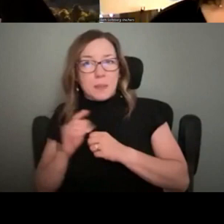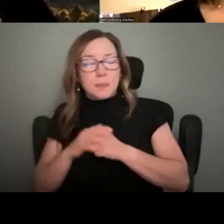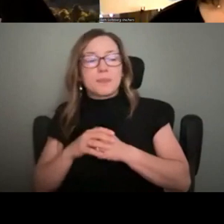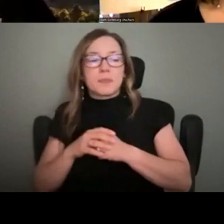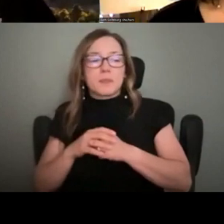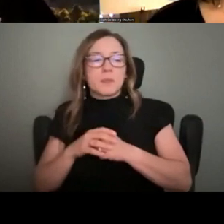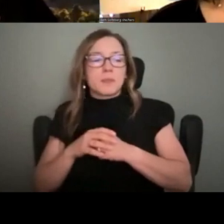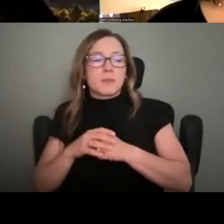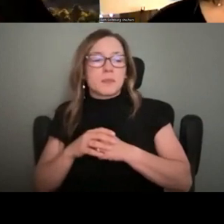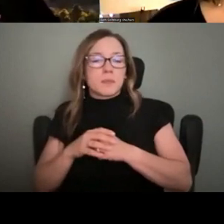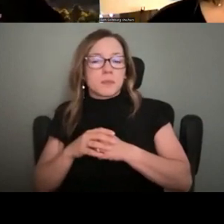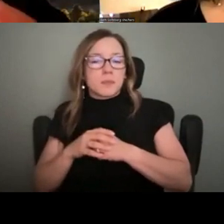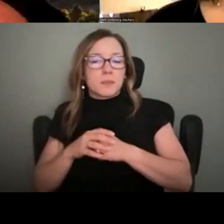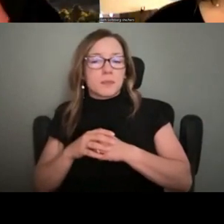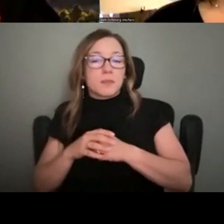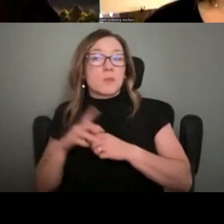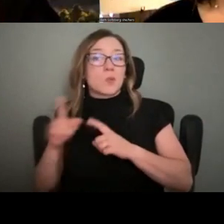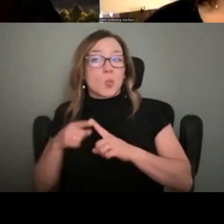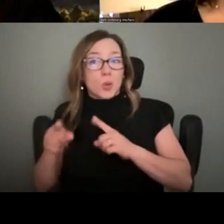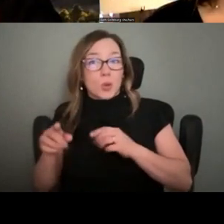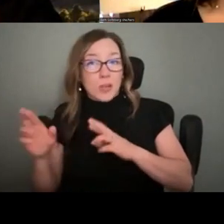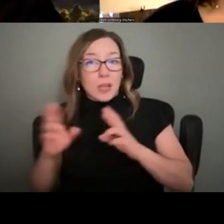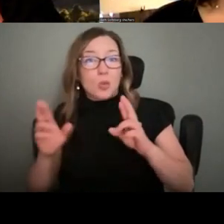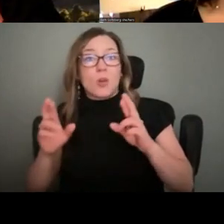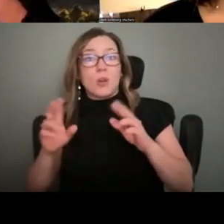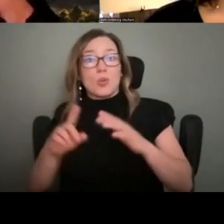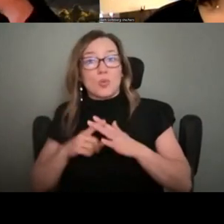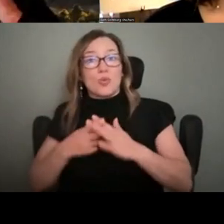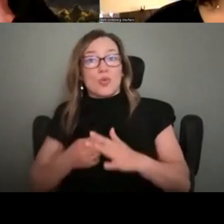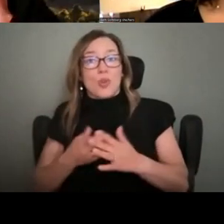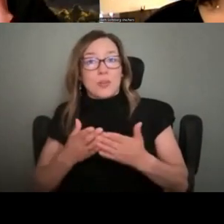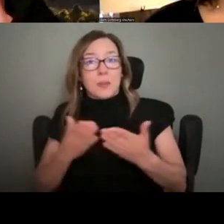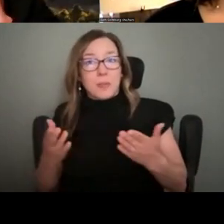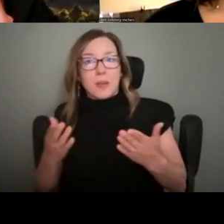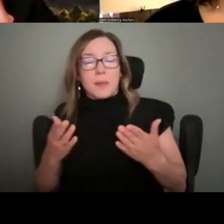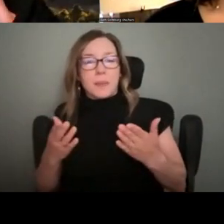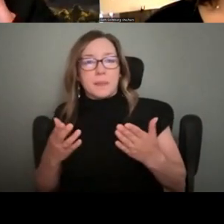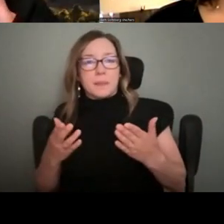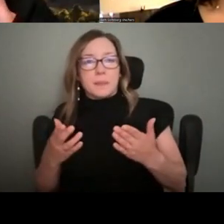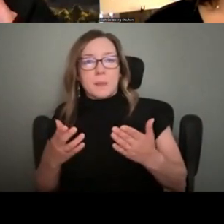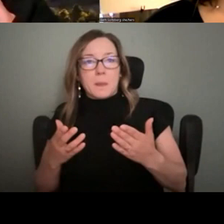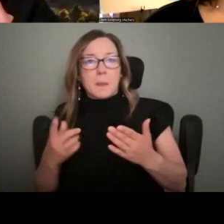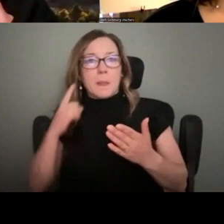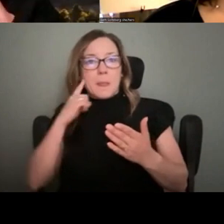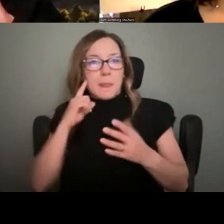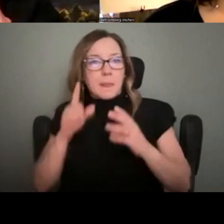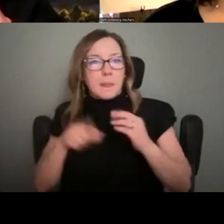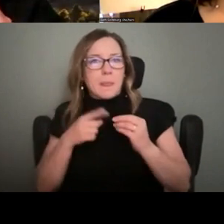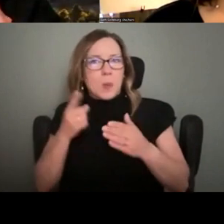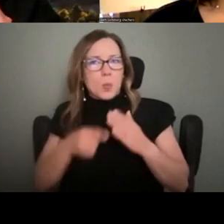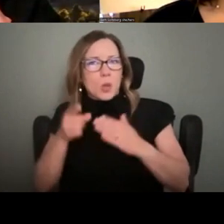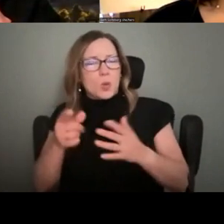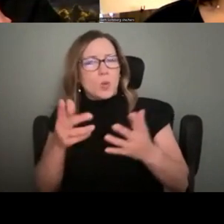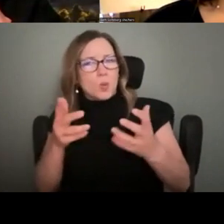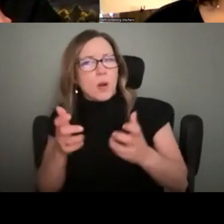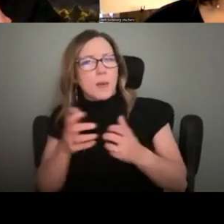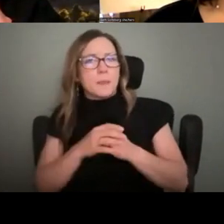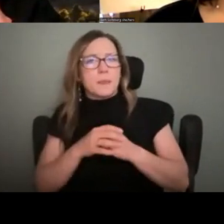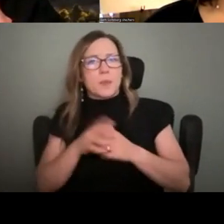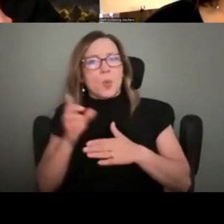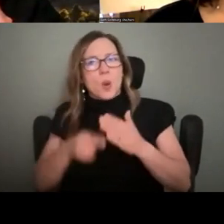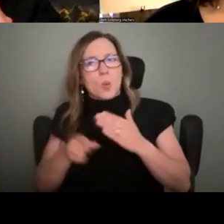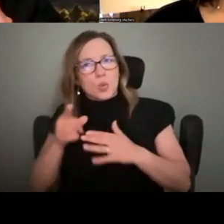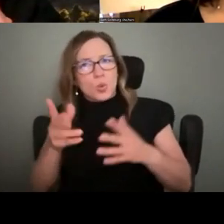think when you are getting ready to start something, think about what you would want. You know, what would you want to know